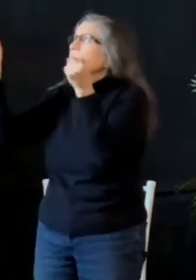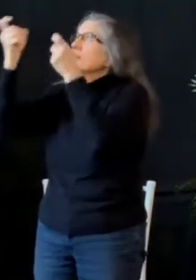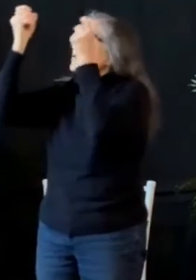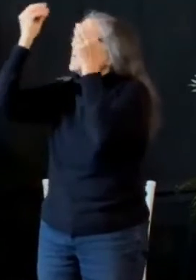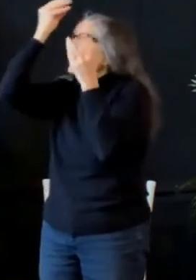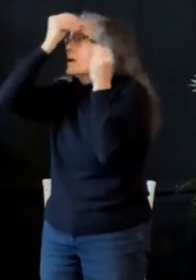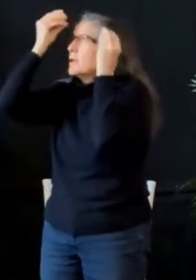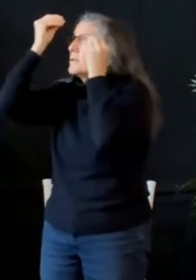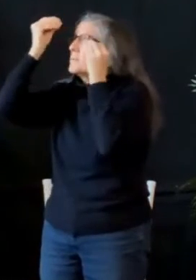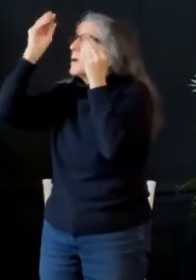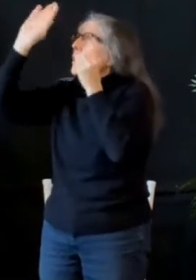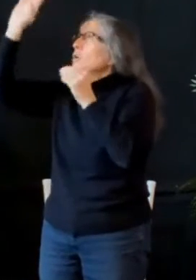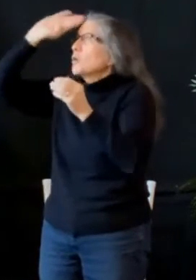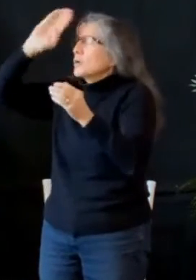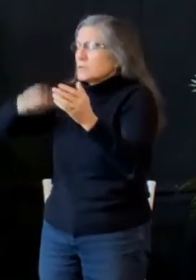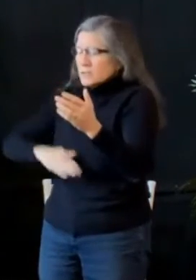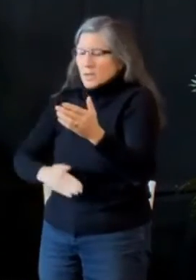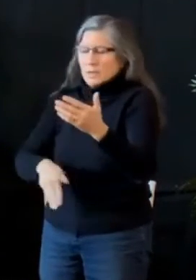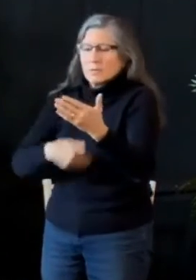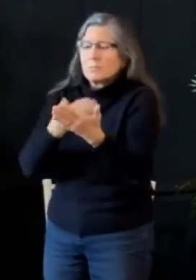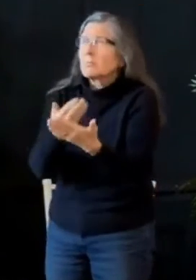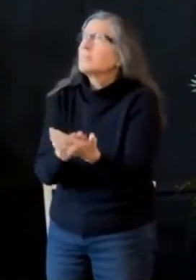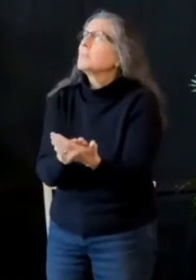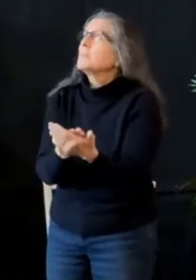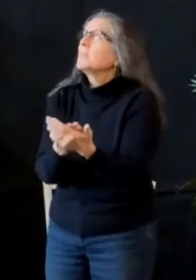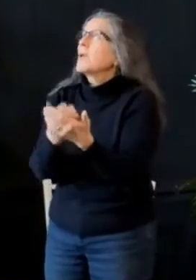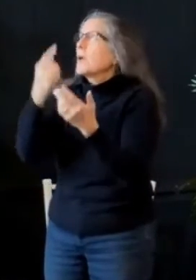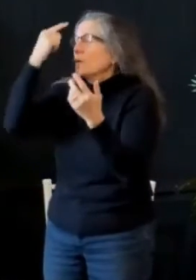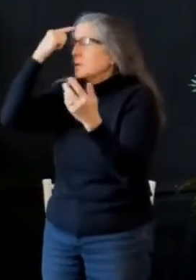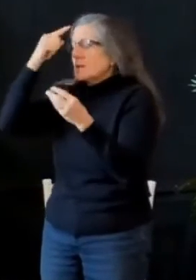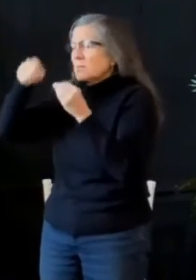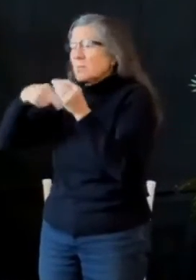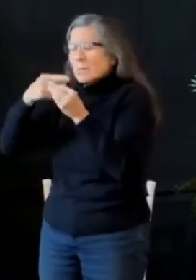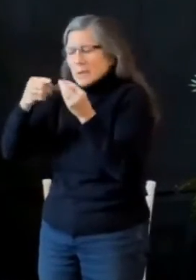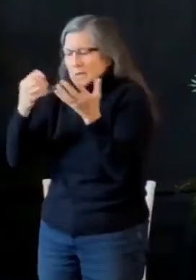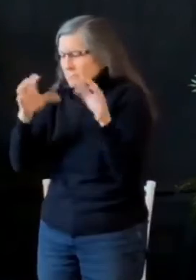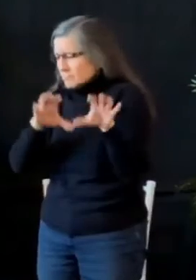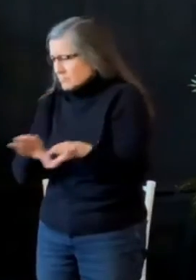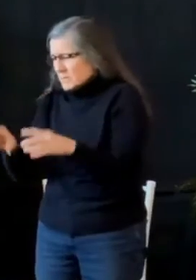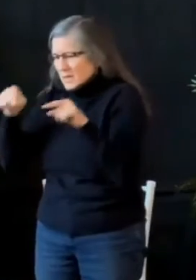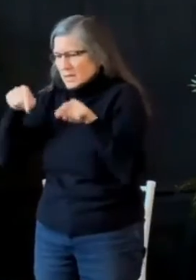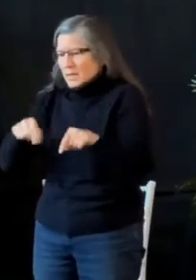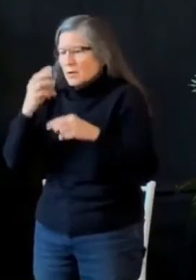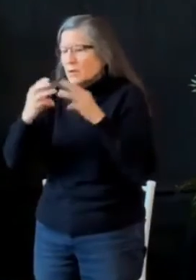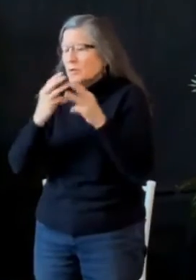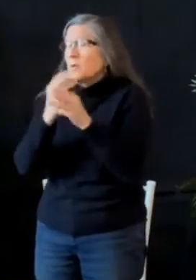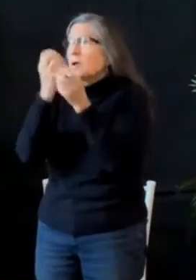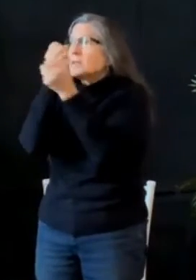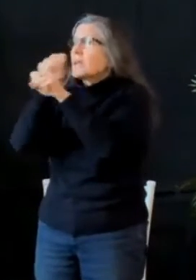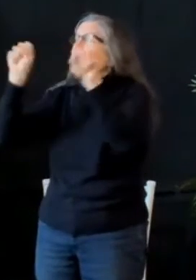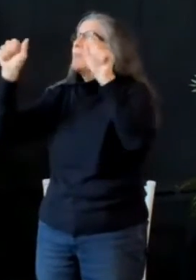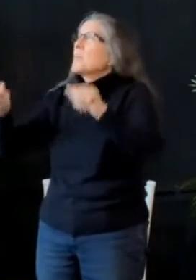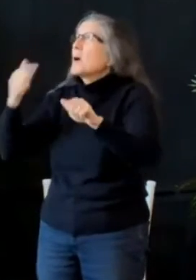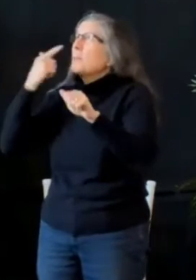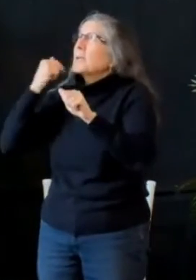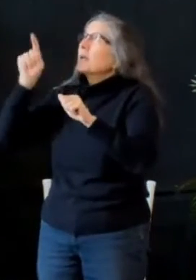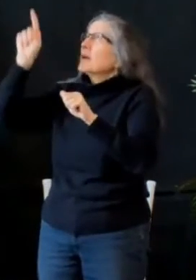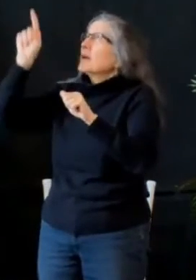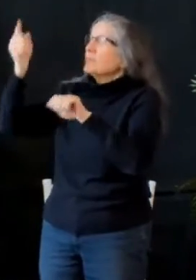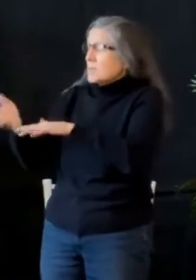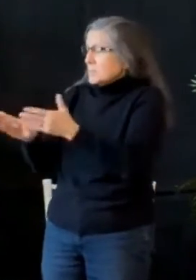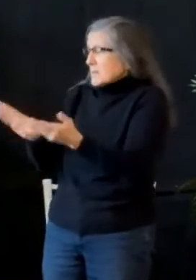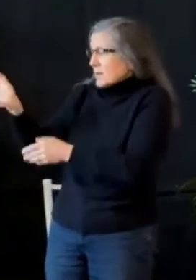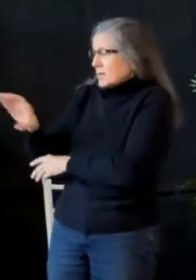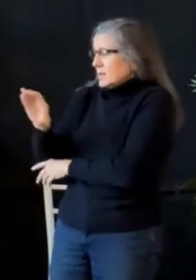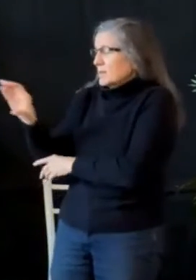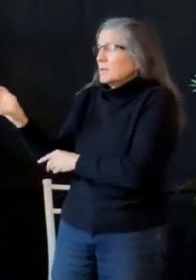reflect on the birth of your Son. We think about what he did in this world. We think about the salvation that's possible because of his work on the cross.